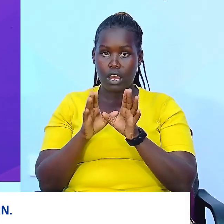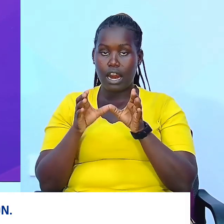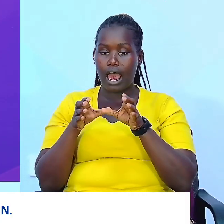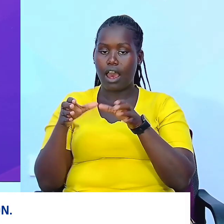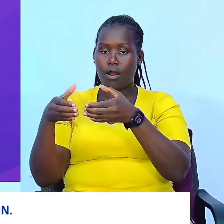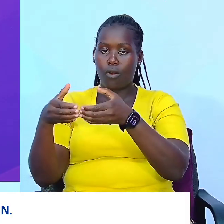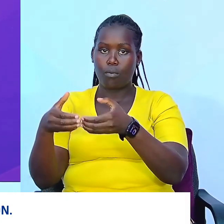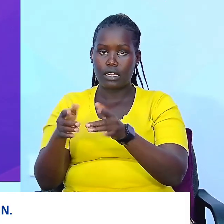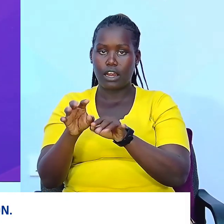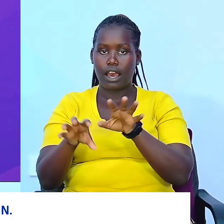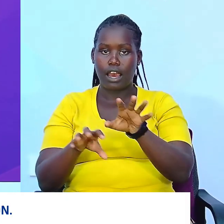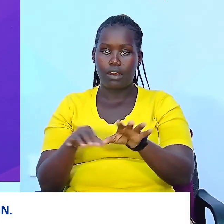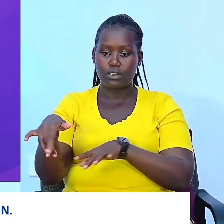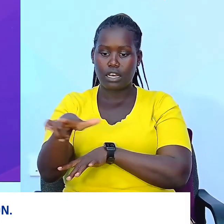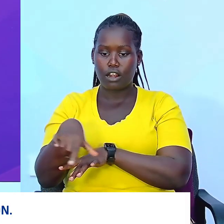area.